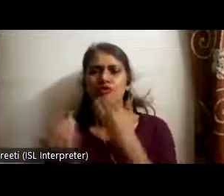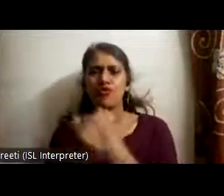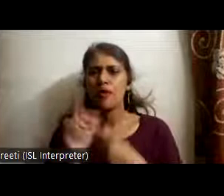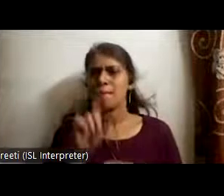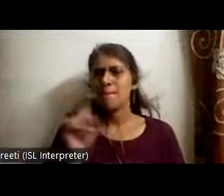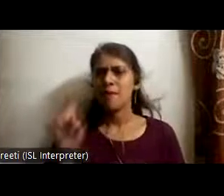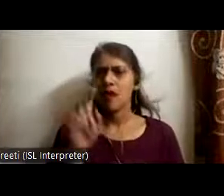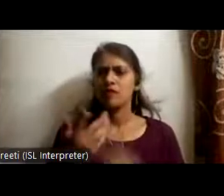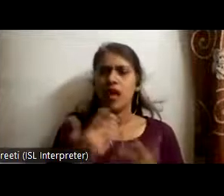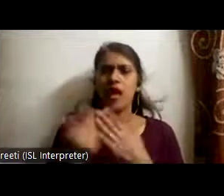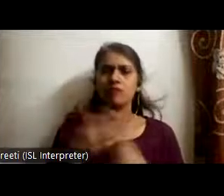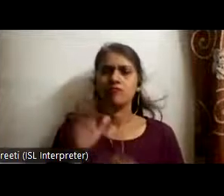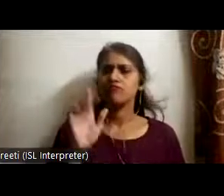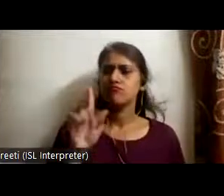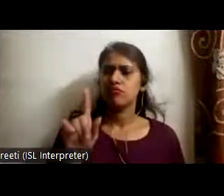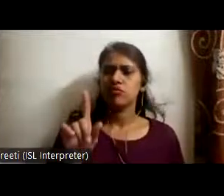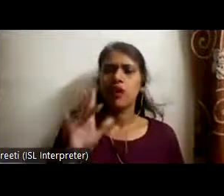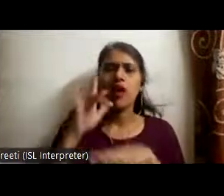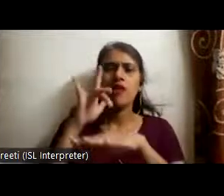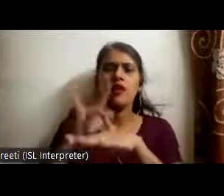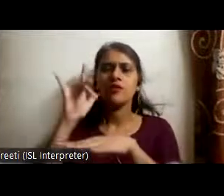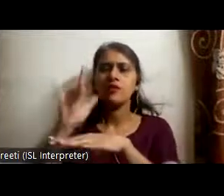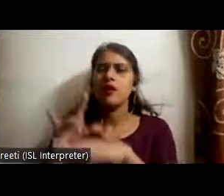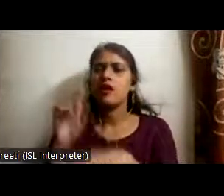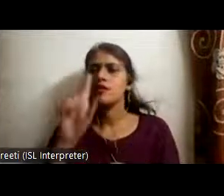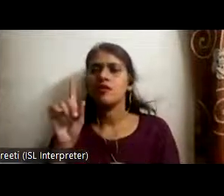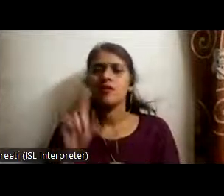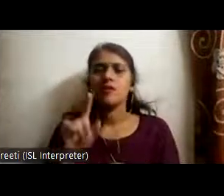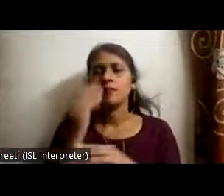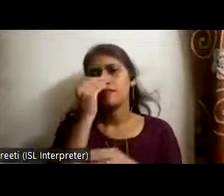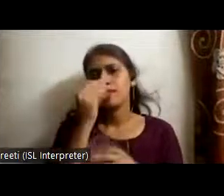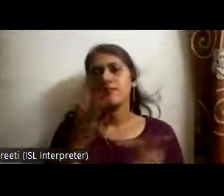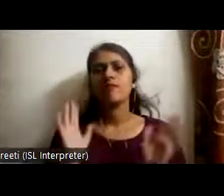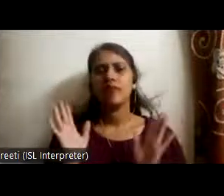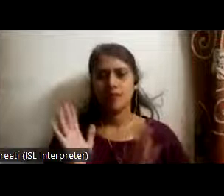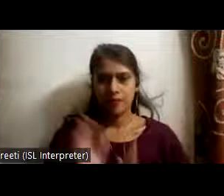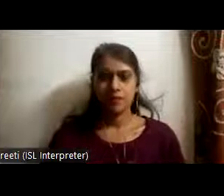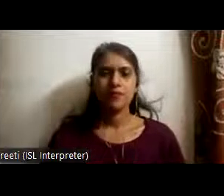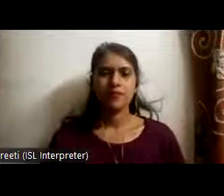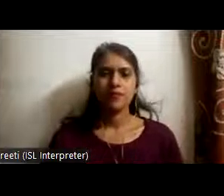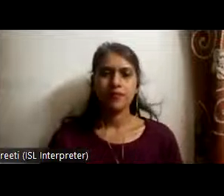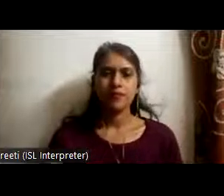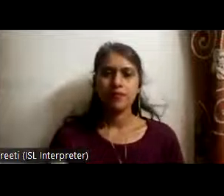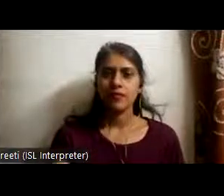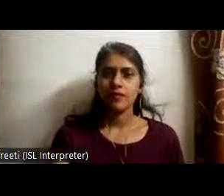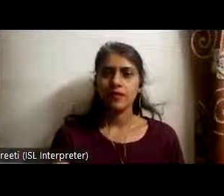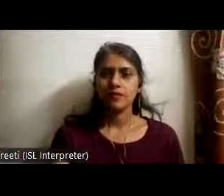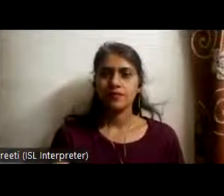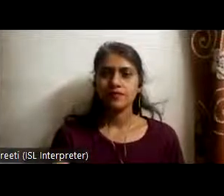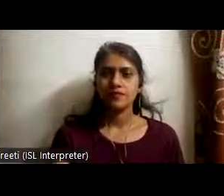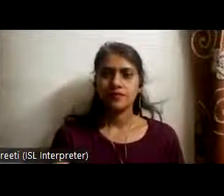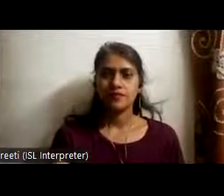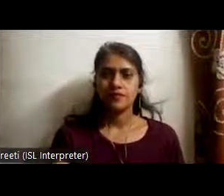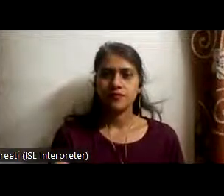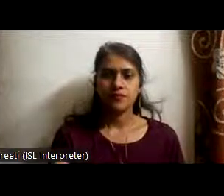gadget, everything should be easy to handle for a person who has difficulty with the hand movements. It should not be fine